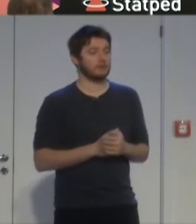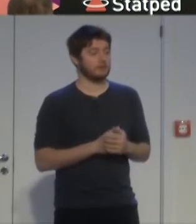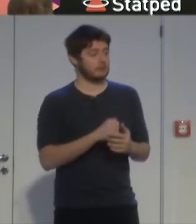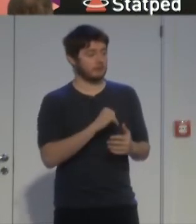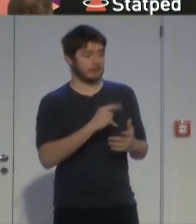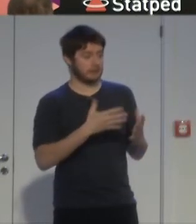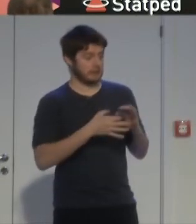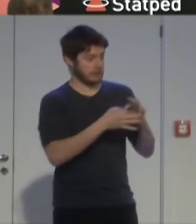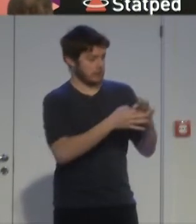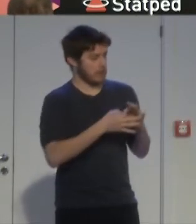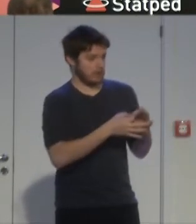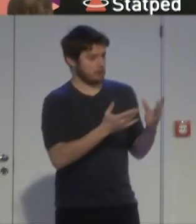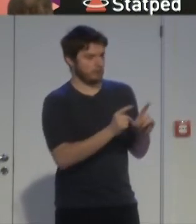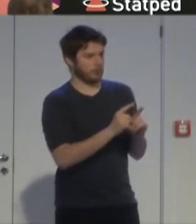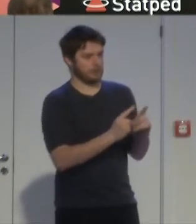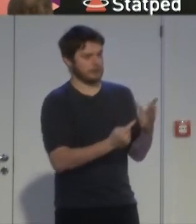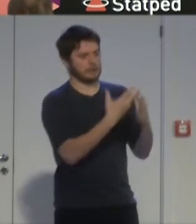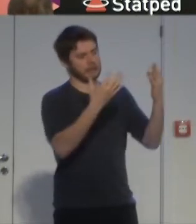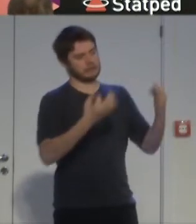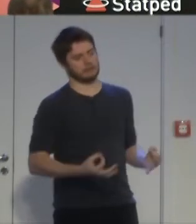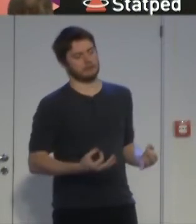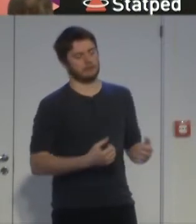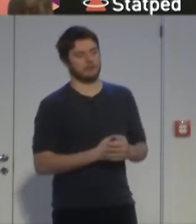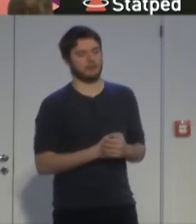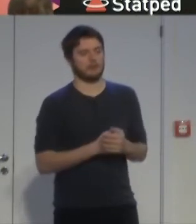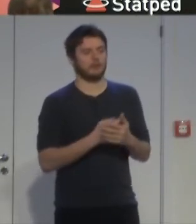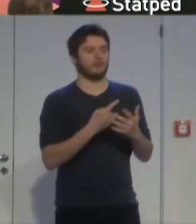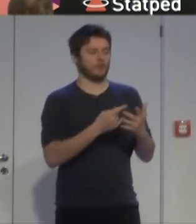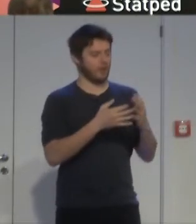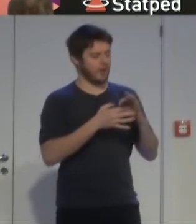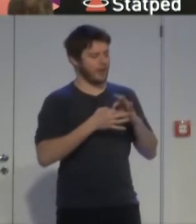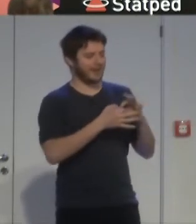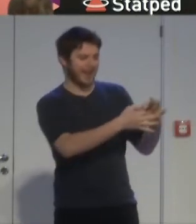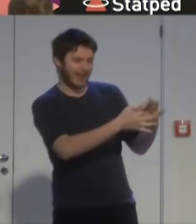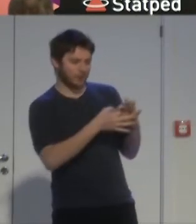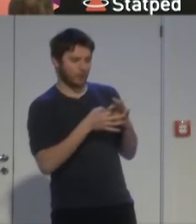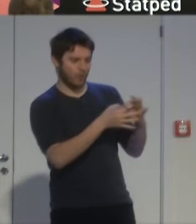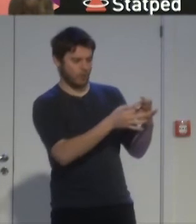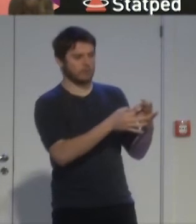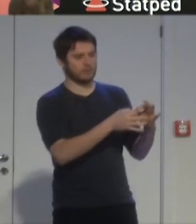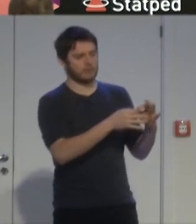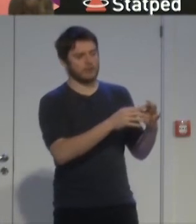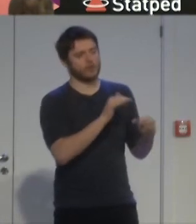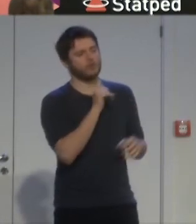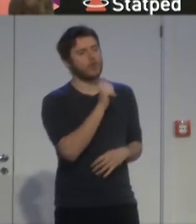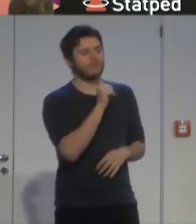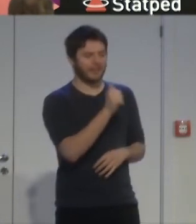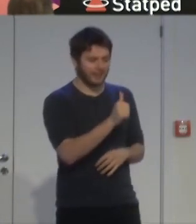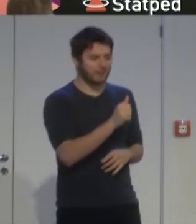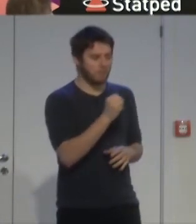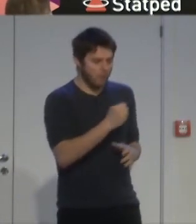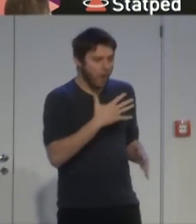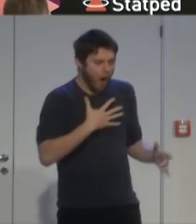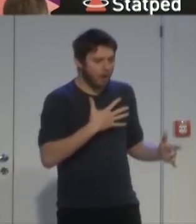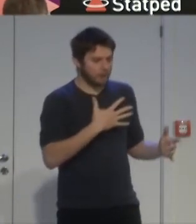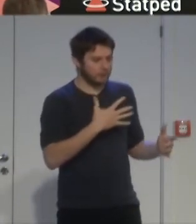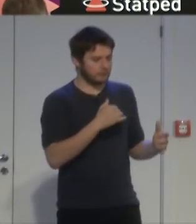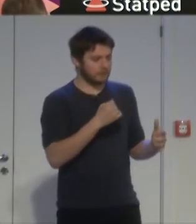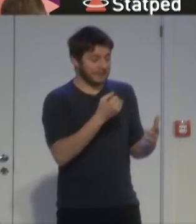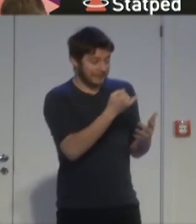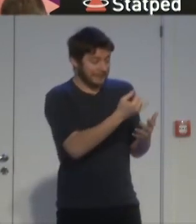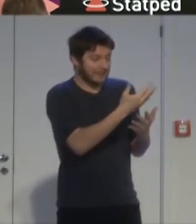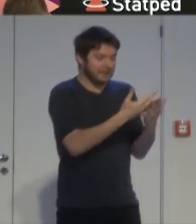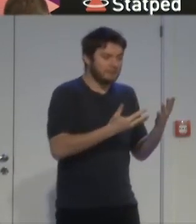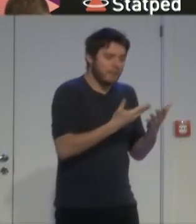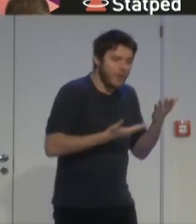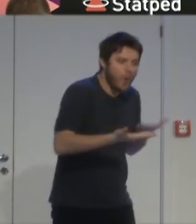relation, nothing's happening. So the relation is necessary condition. It's a necessary part of languaging, and we